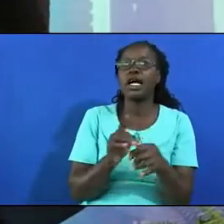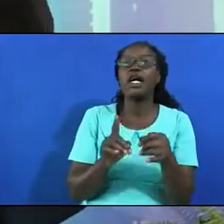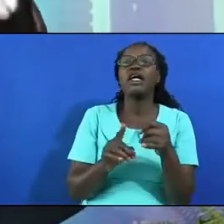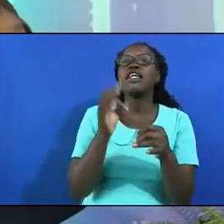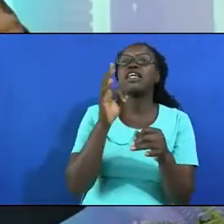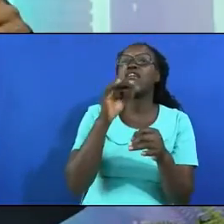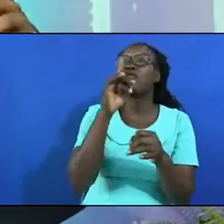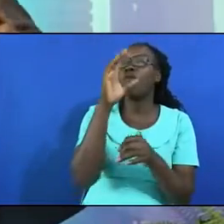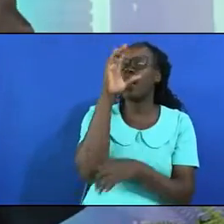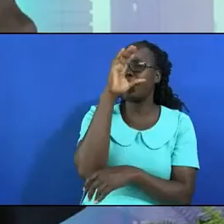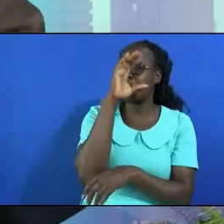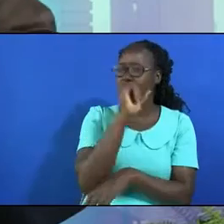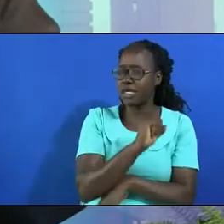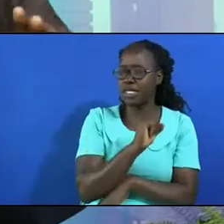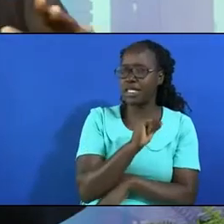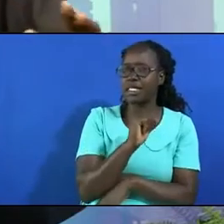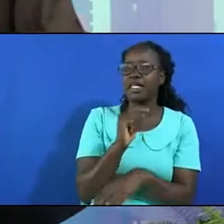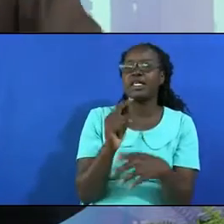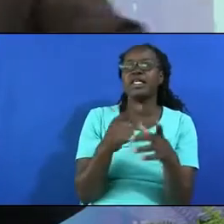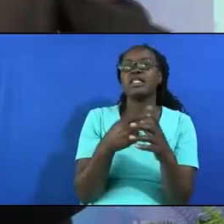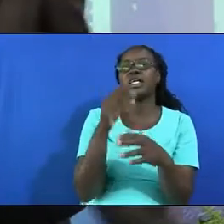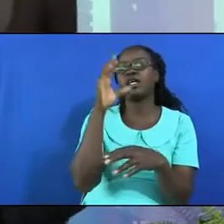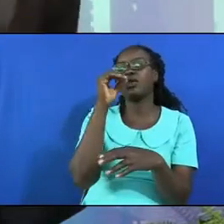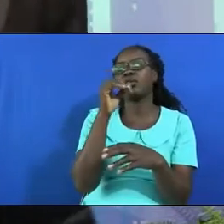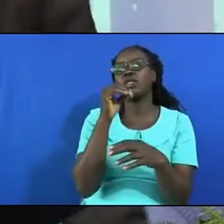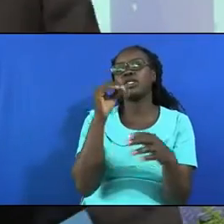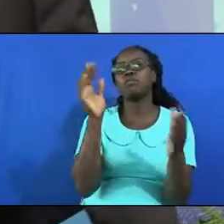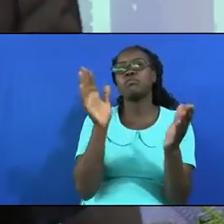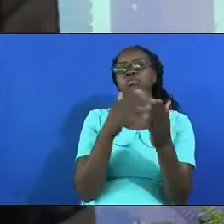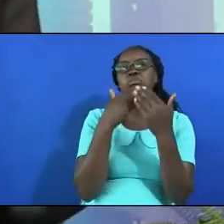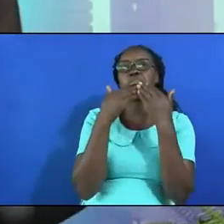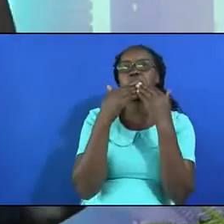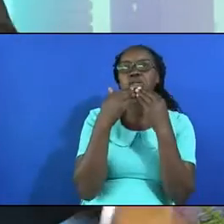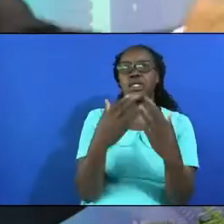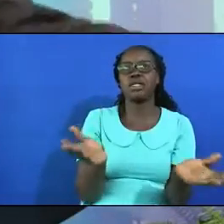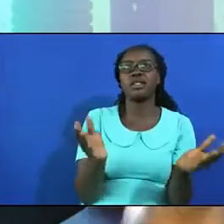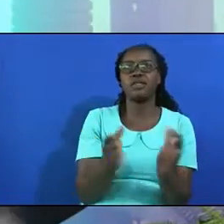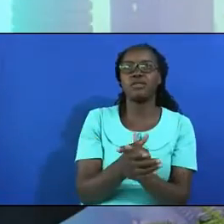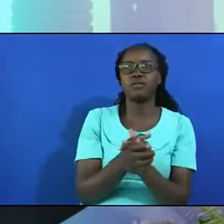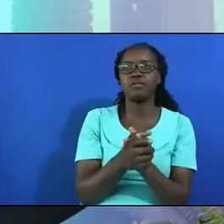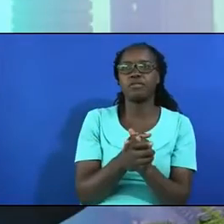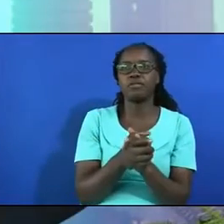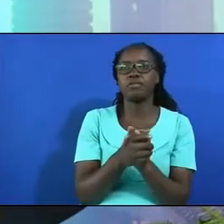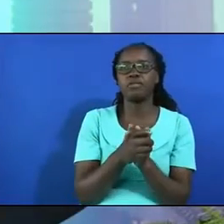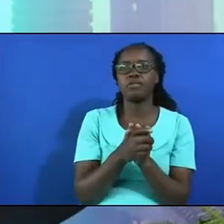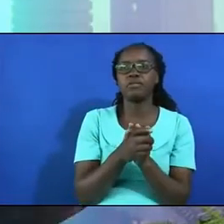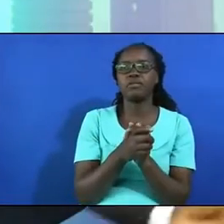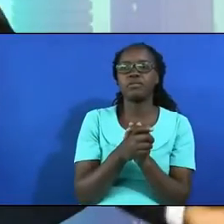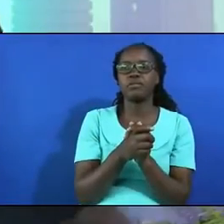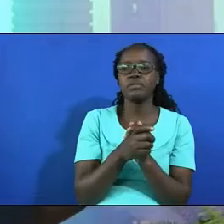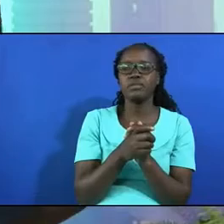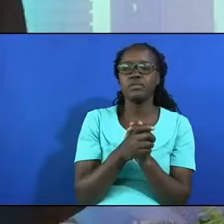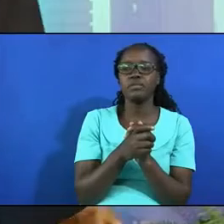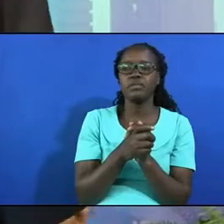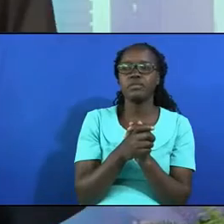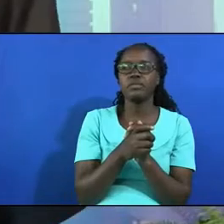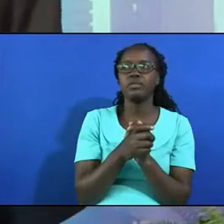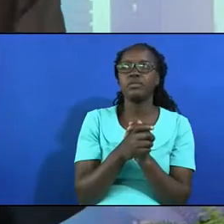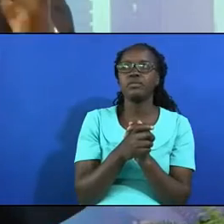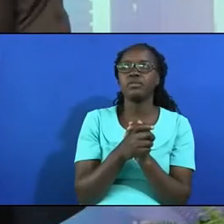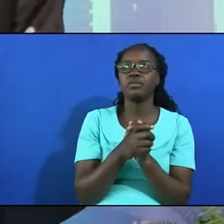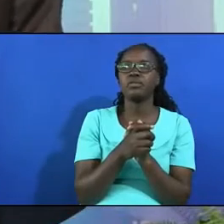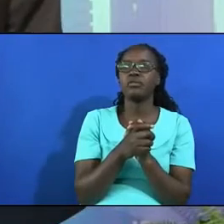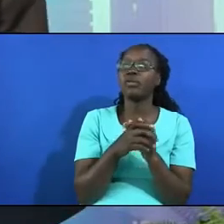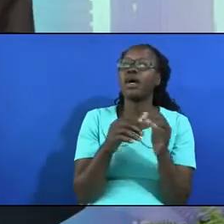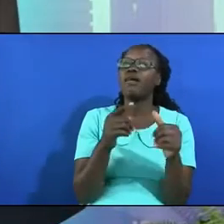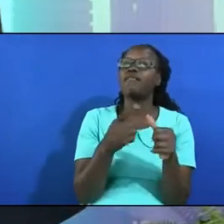of them is missing, then worship has not done what? Has not taken place. Has not taken place.